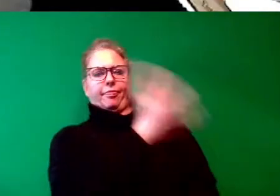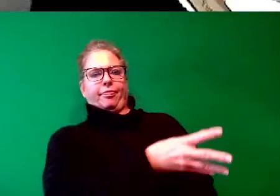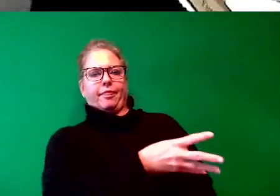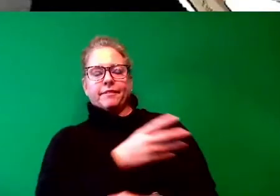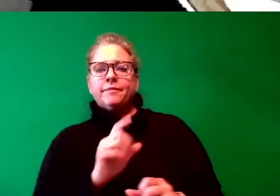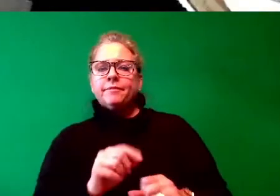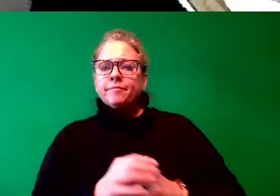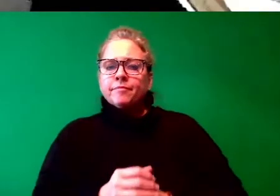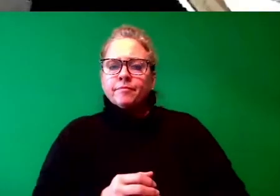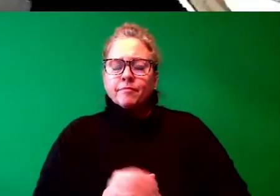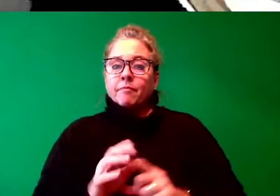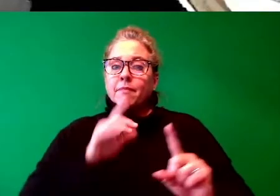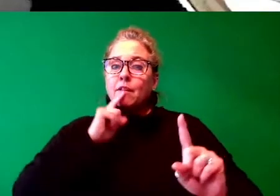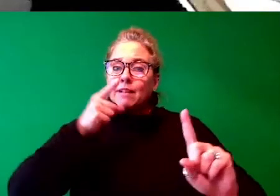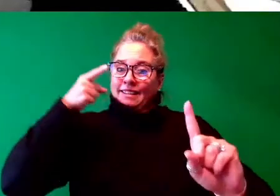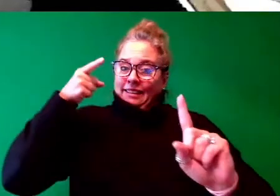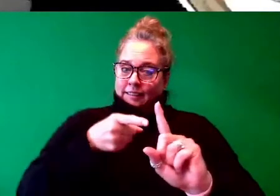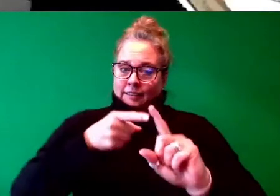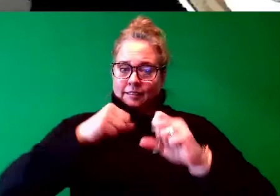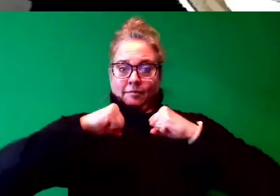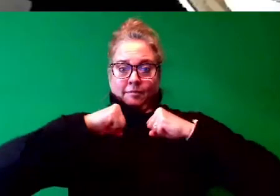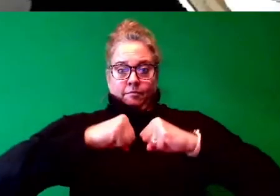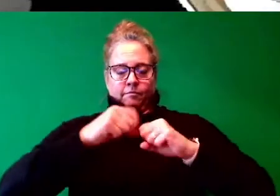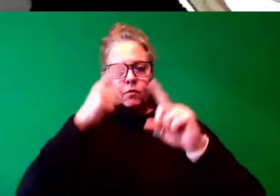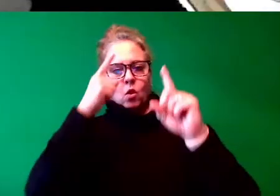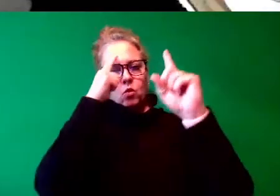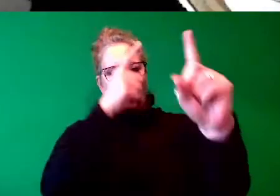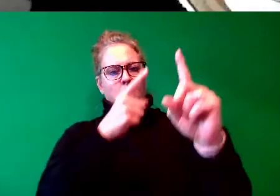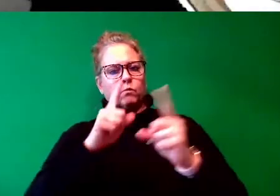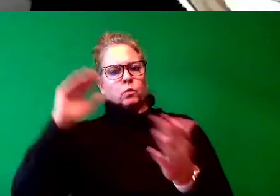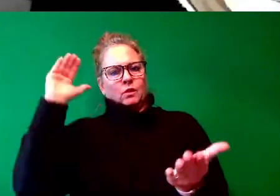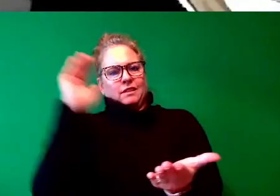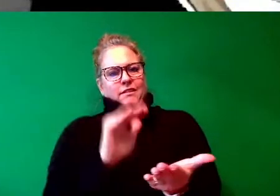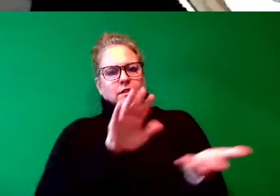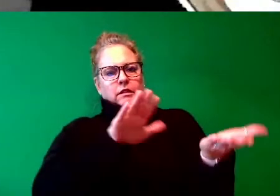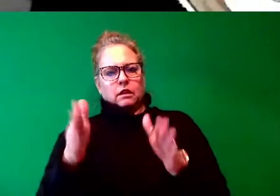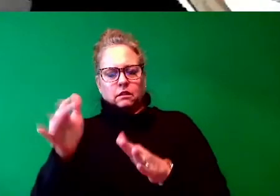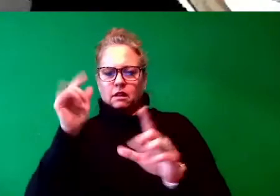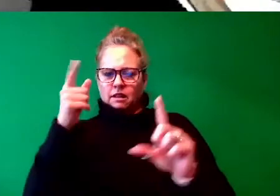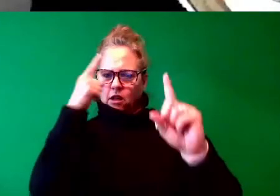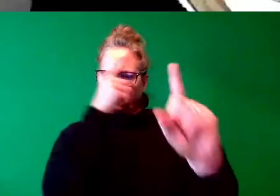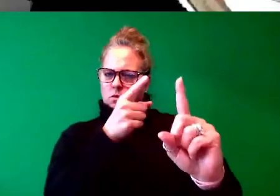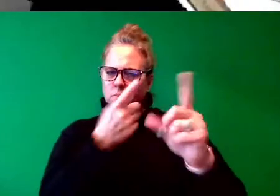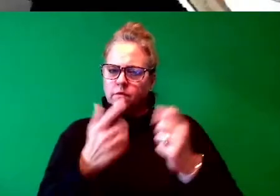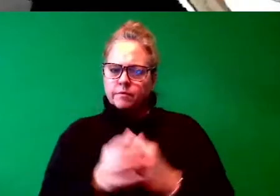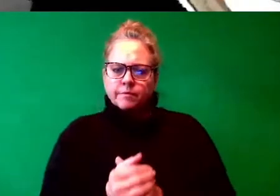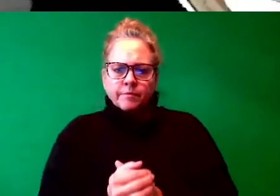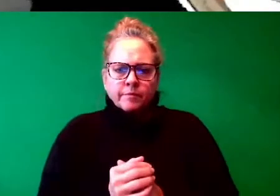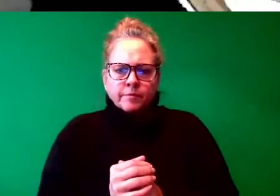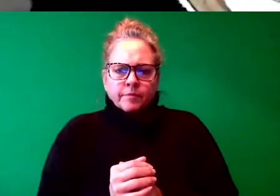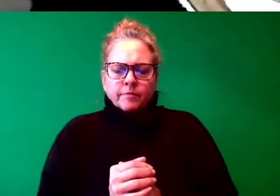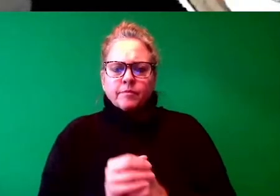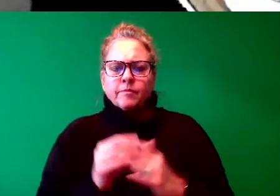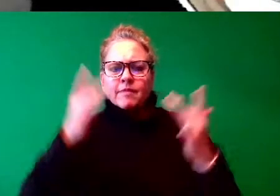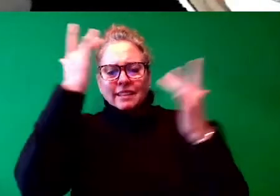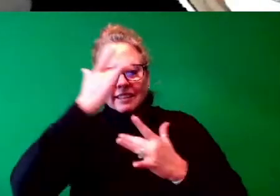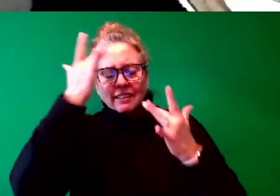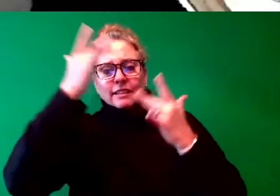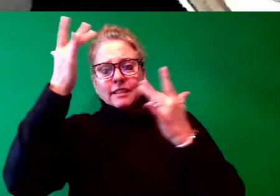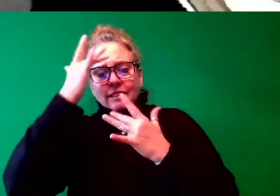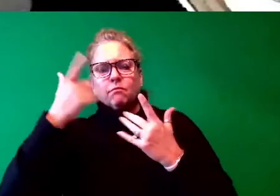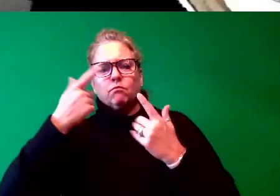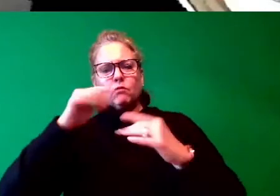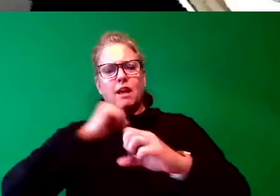and preventing premature deaths, preventing illness, all of that. And my concern